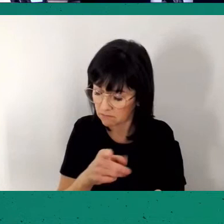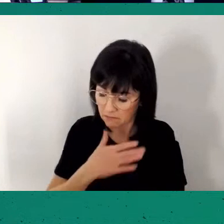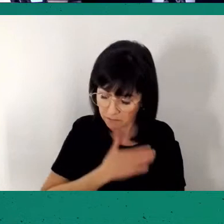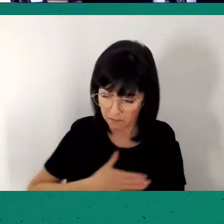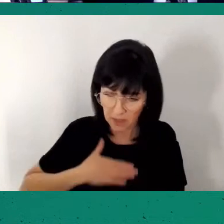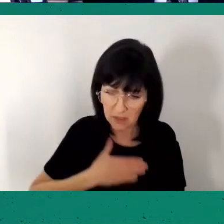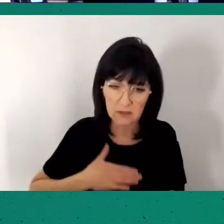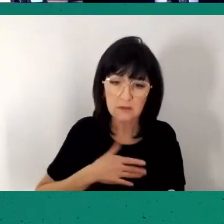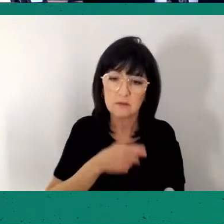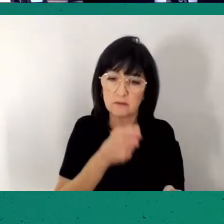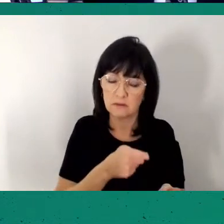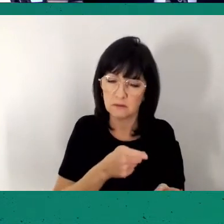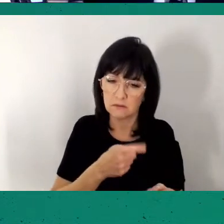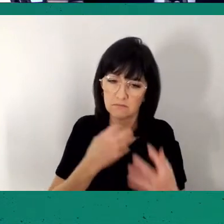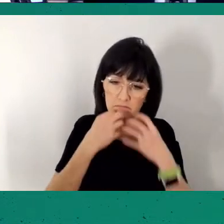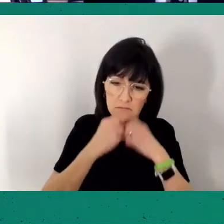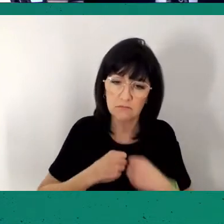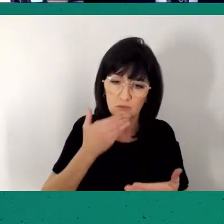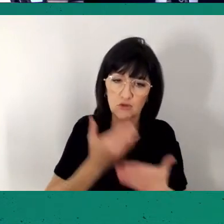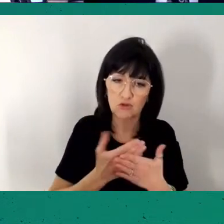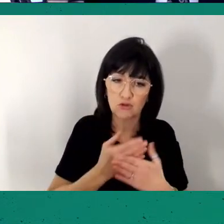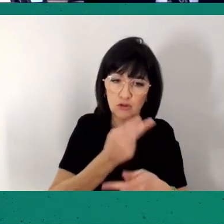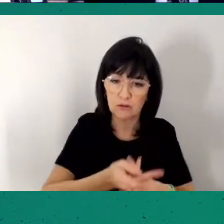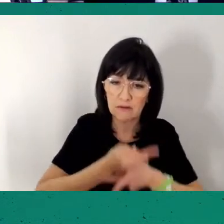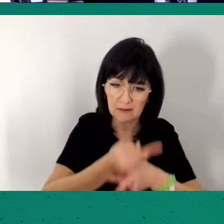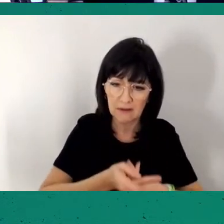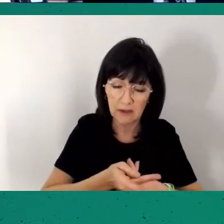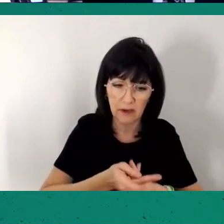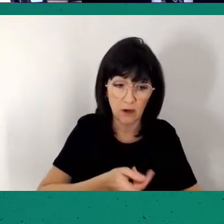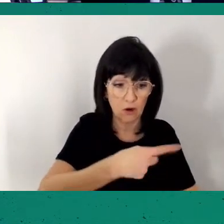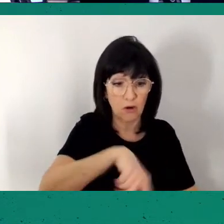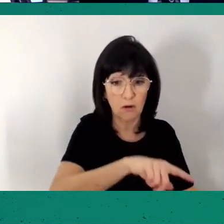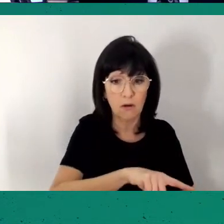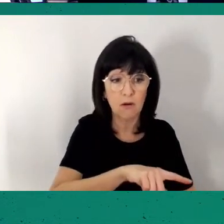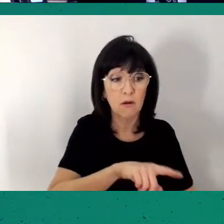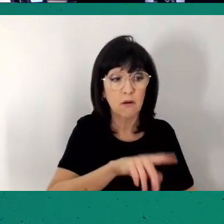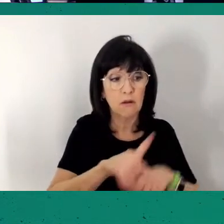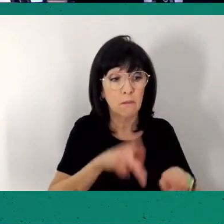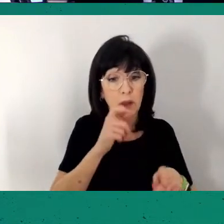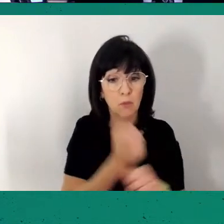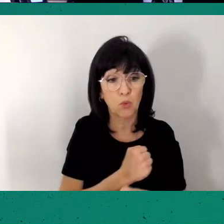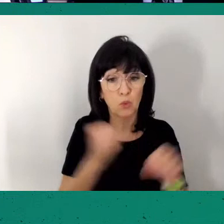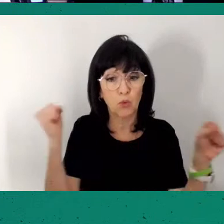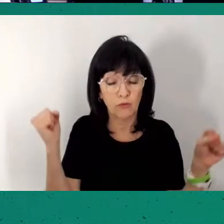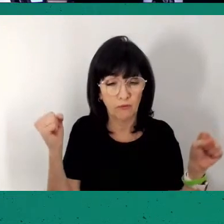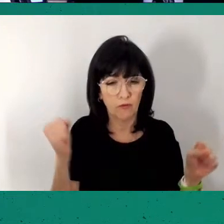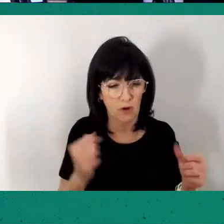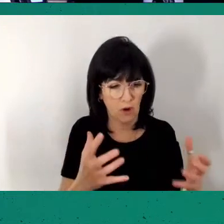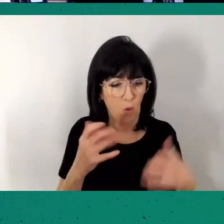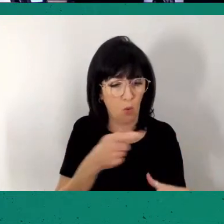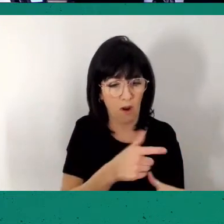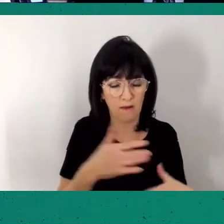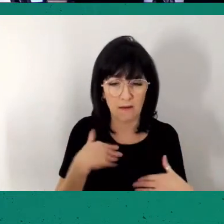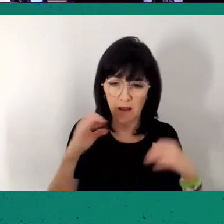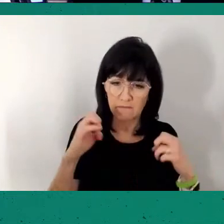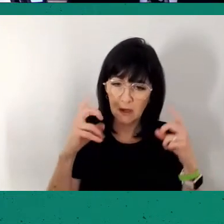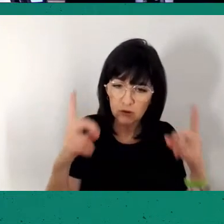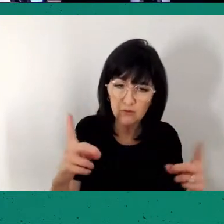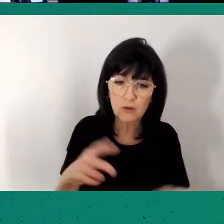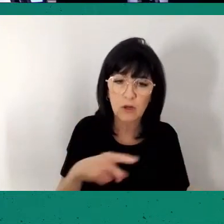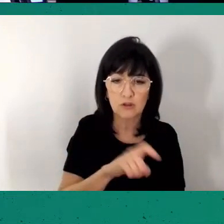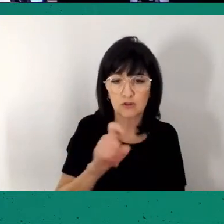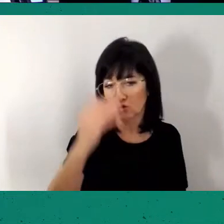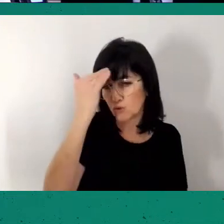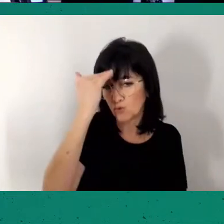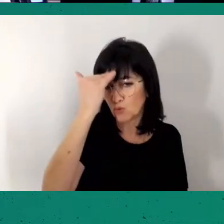people, were taught some useful employment and their children instructed in the principles of the religion, unquote, that